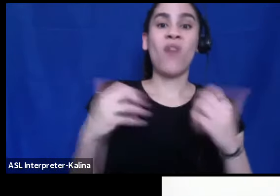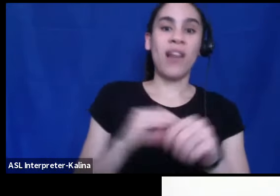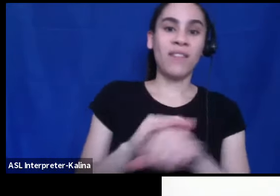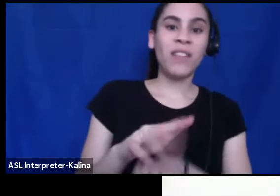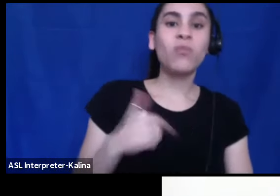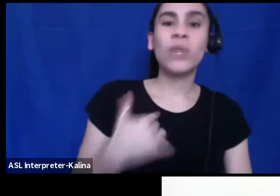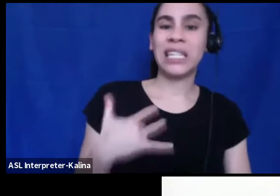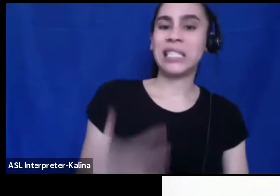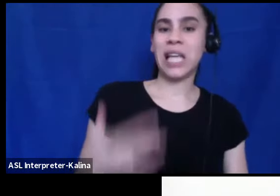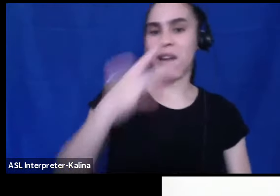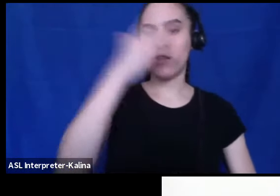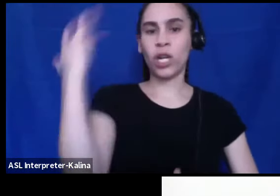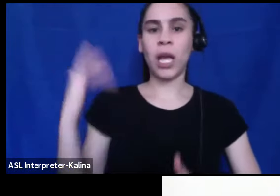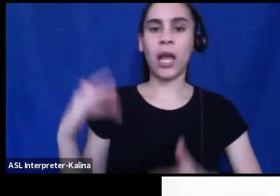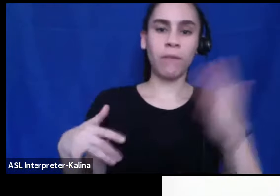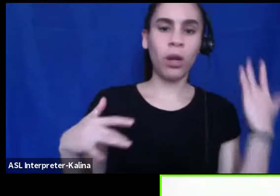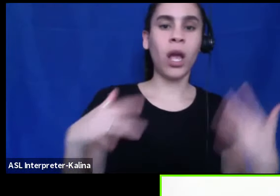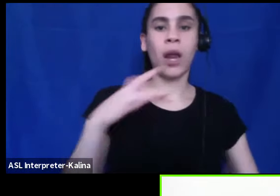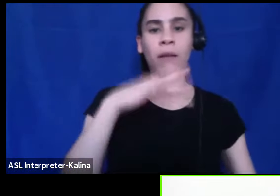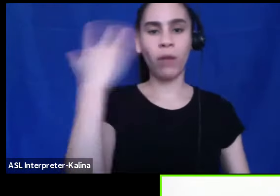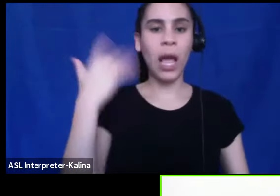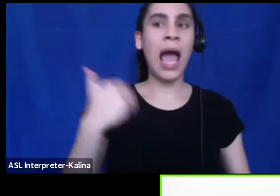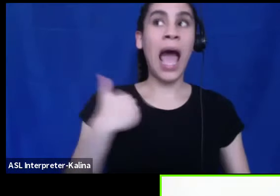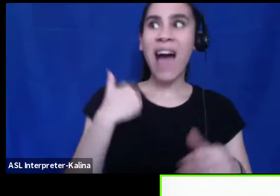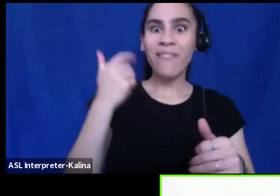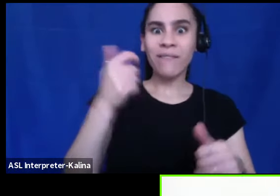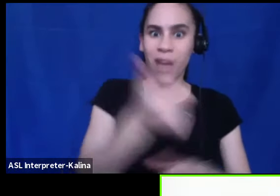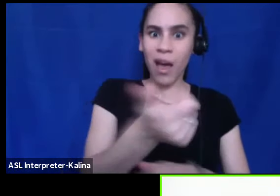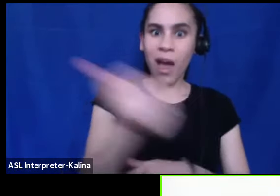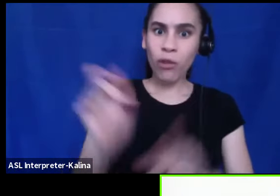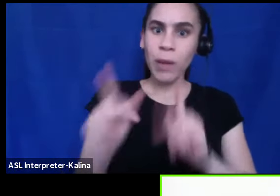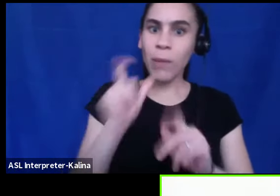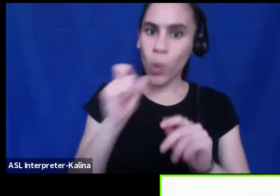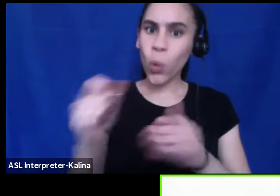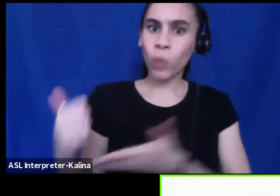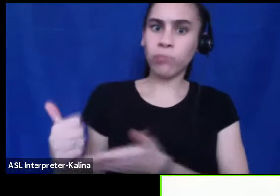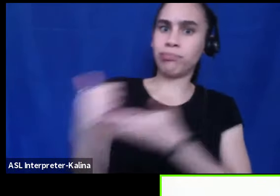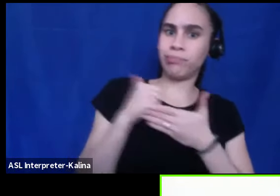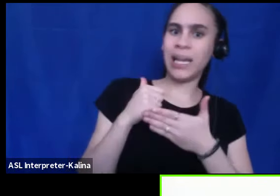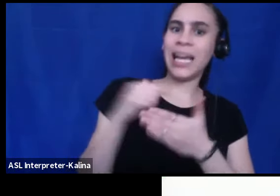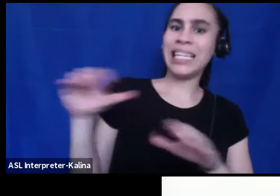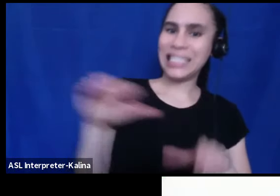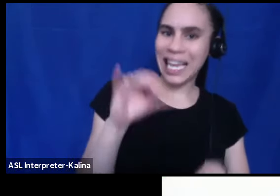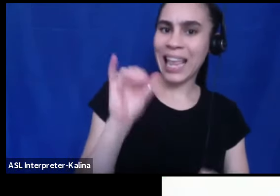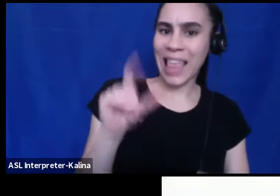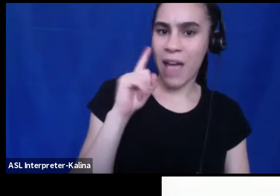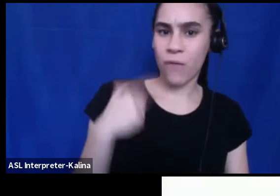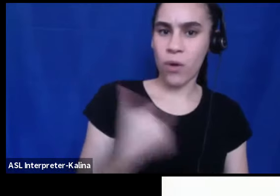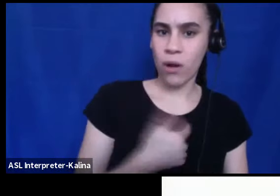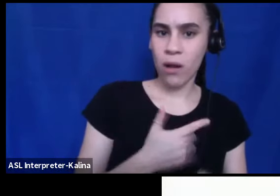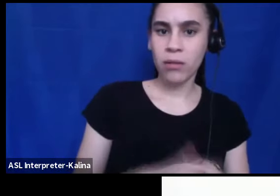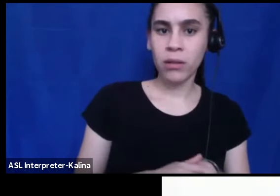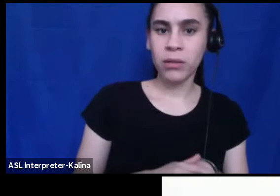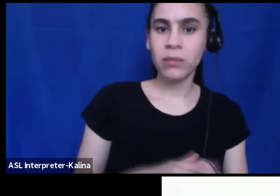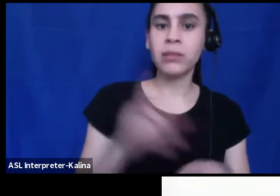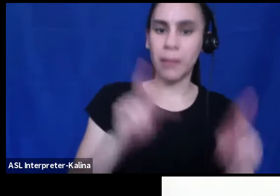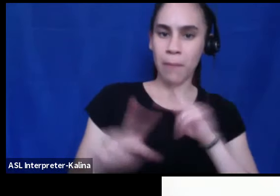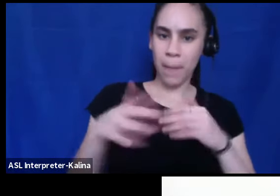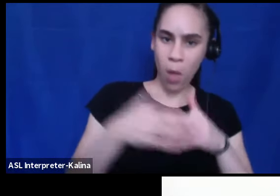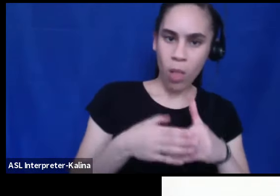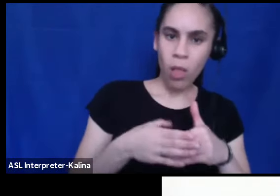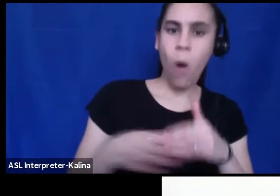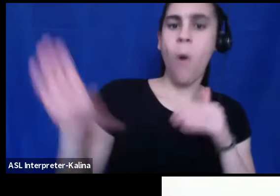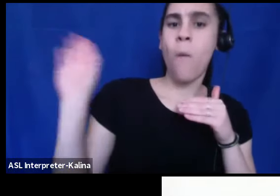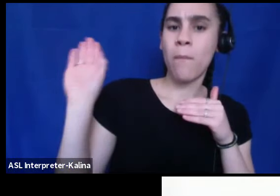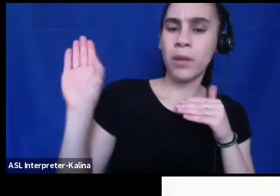were others that did that for us, right? And we need to remember that, people open the doors for us, so